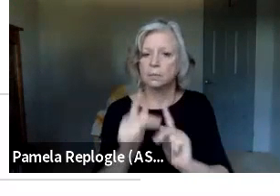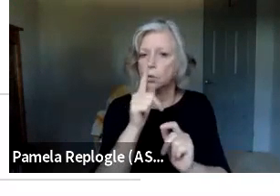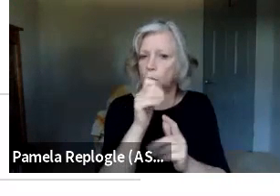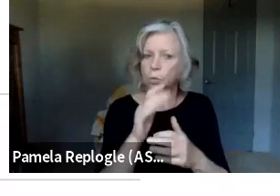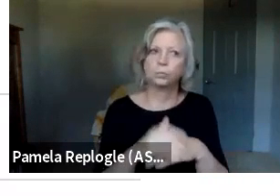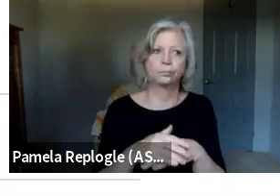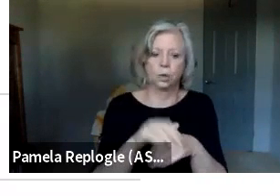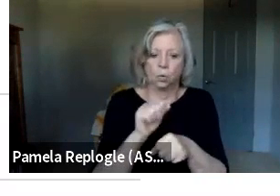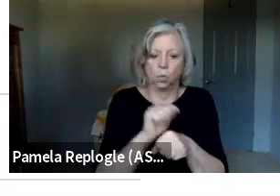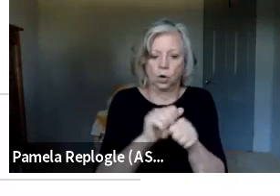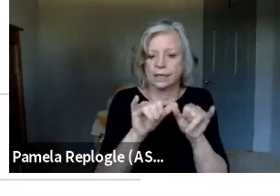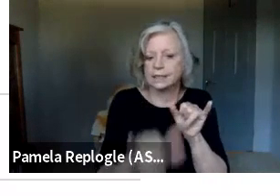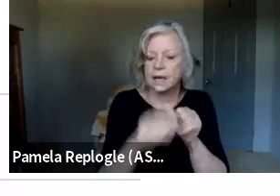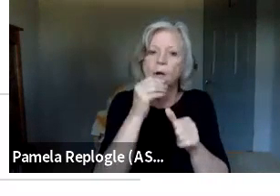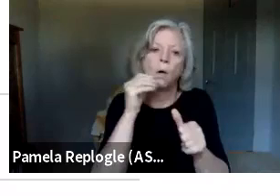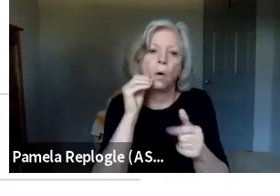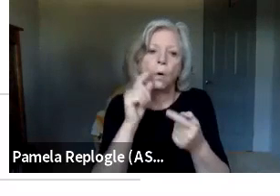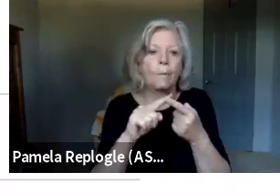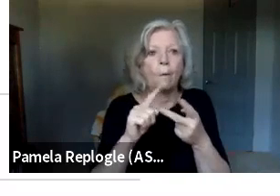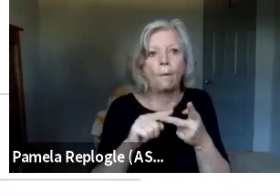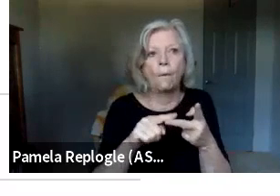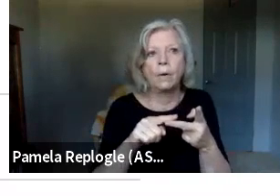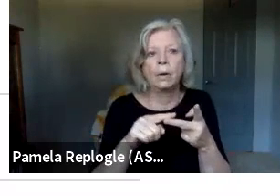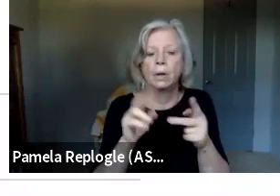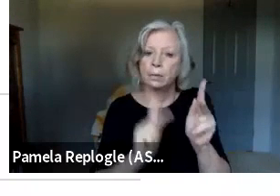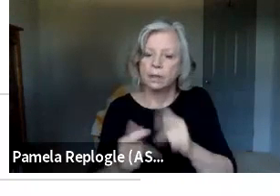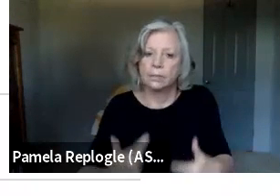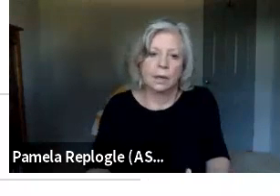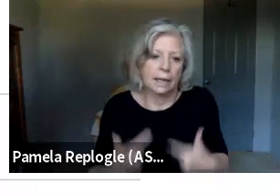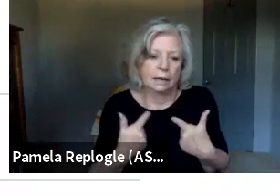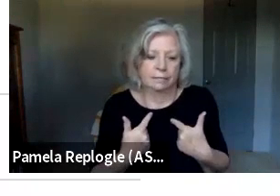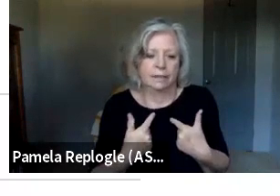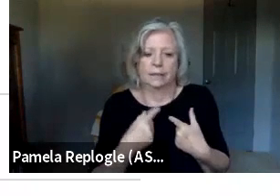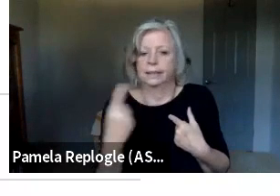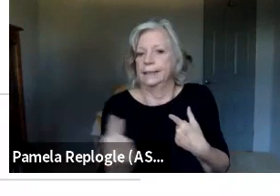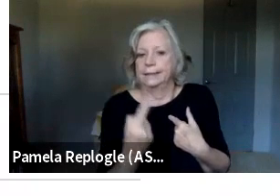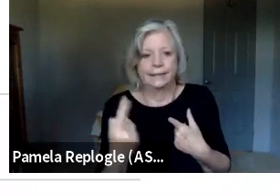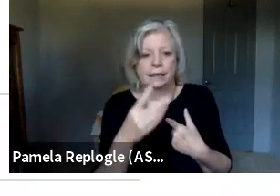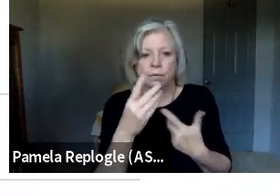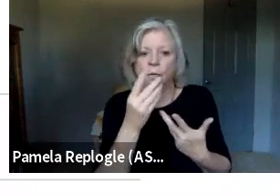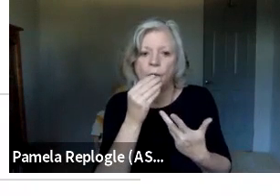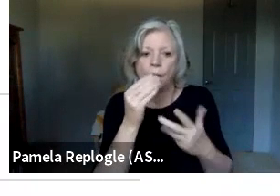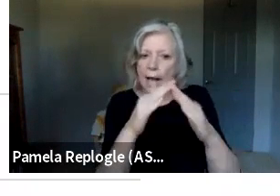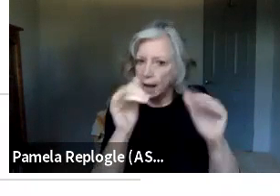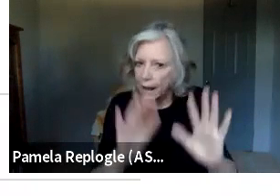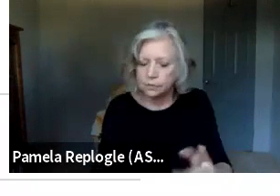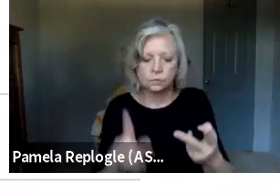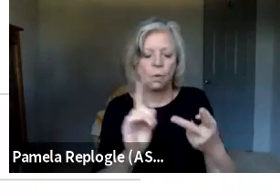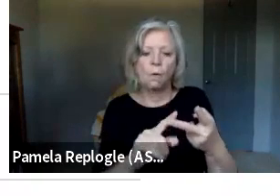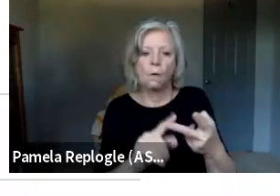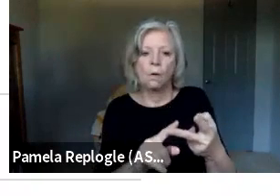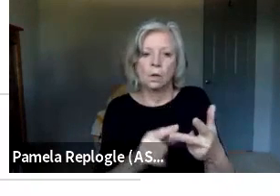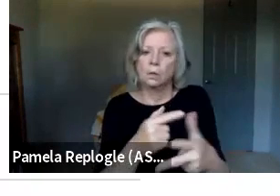of the home, where many people live in a single household. And now that we